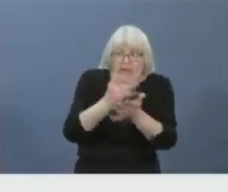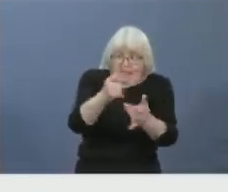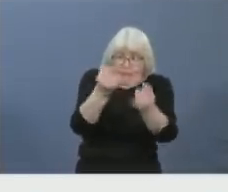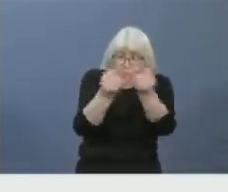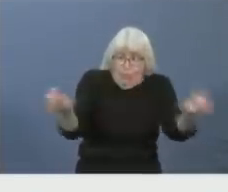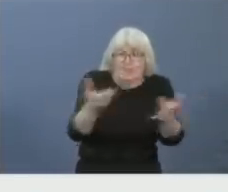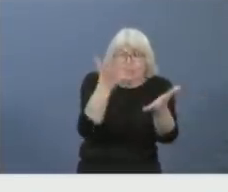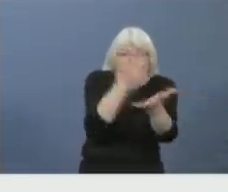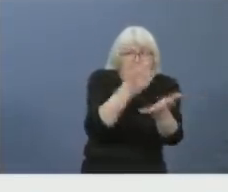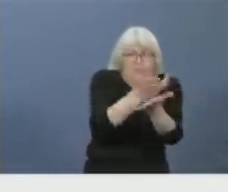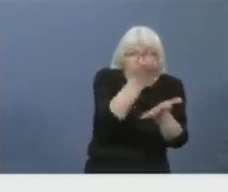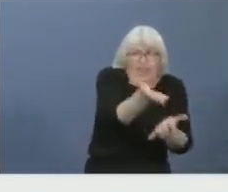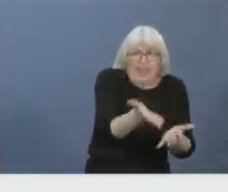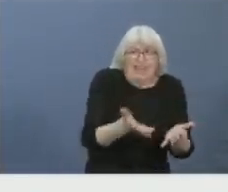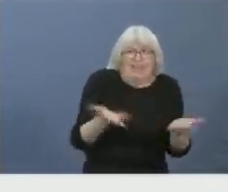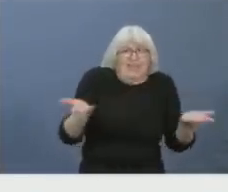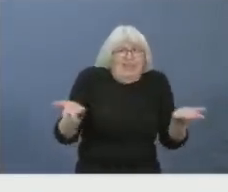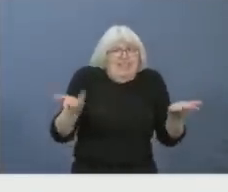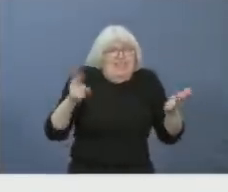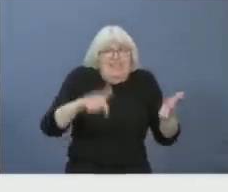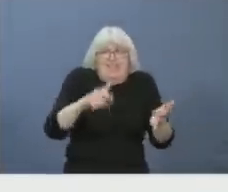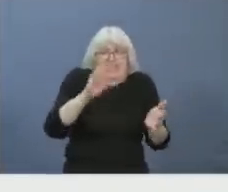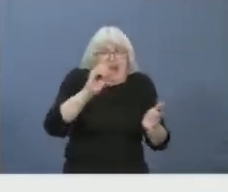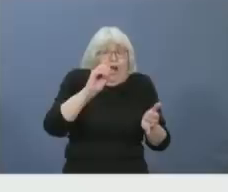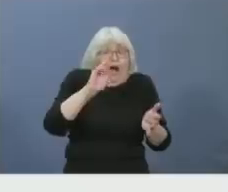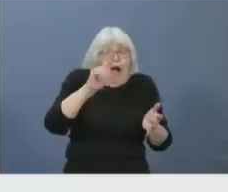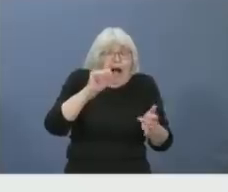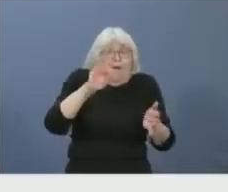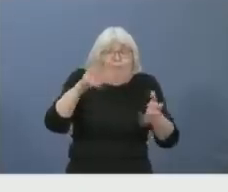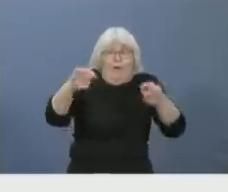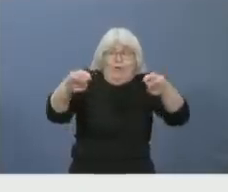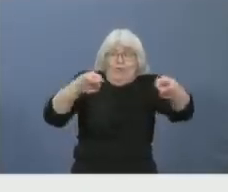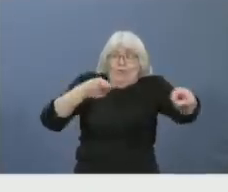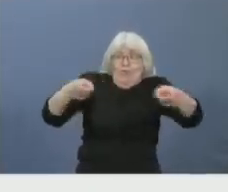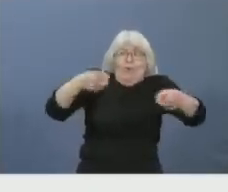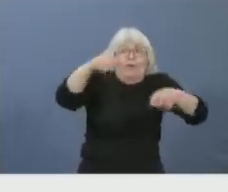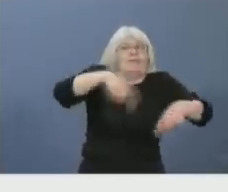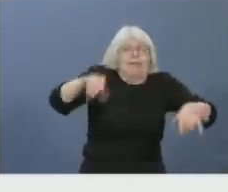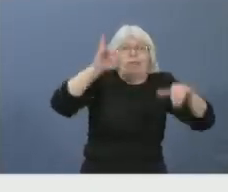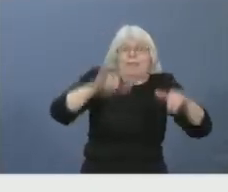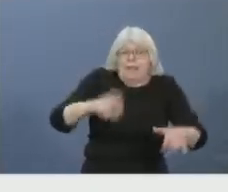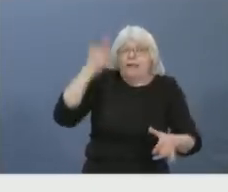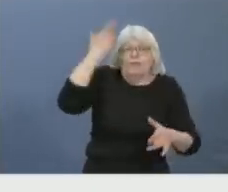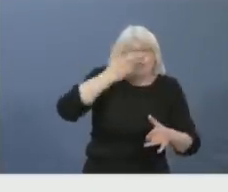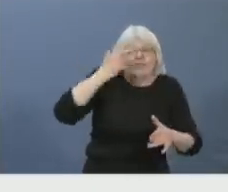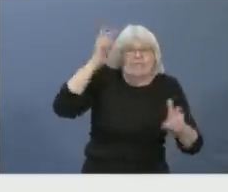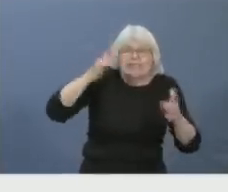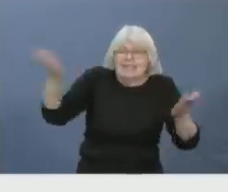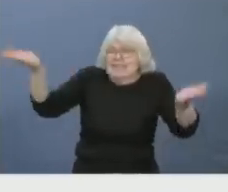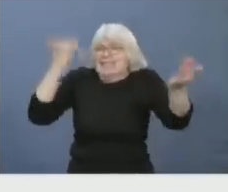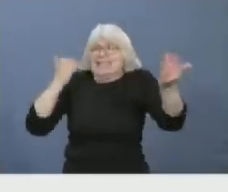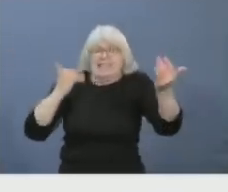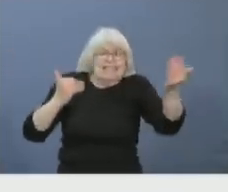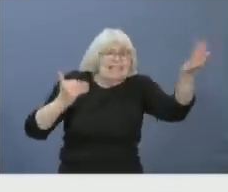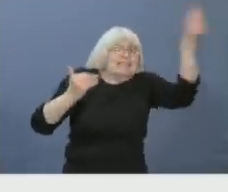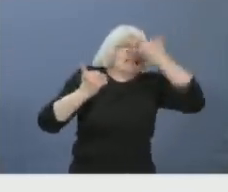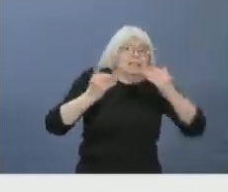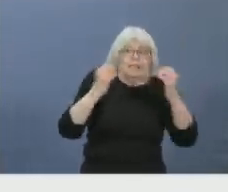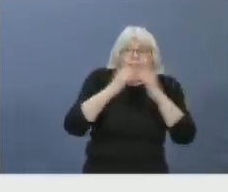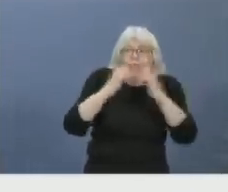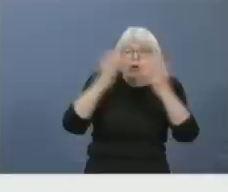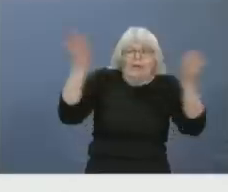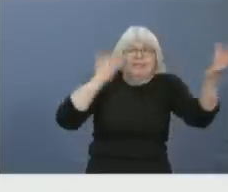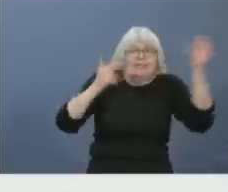ask for help and bring in additional resources. This is unfortunately the nature of emergency